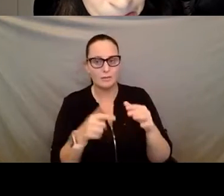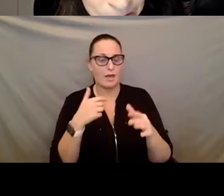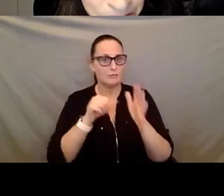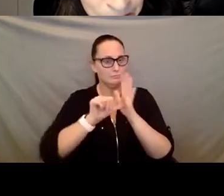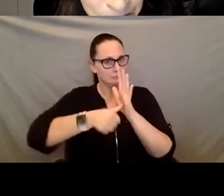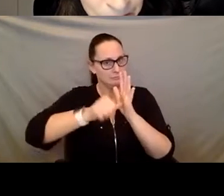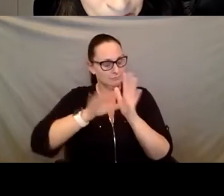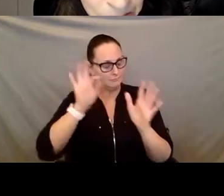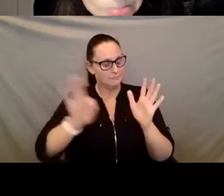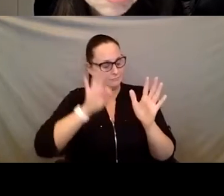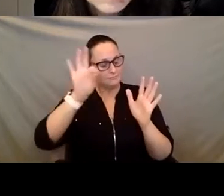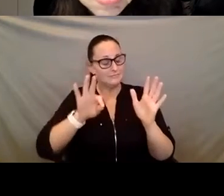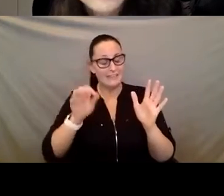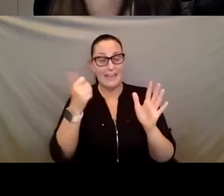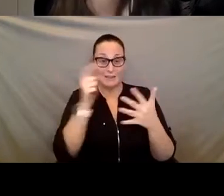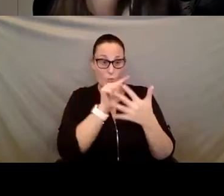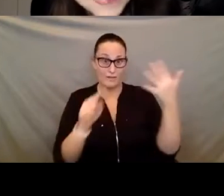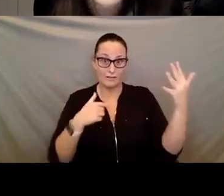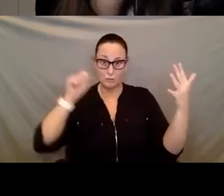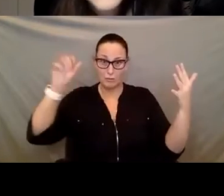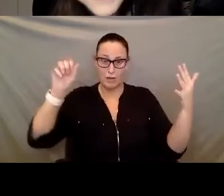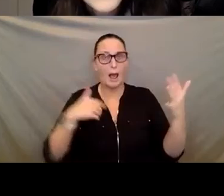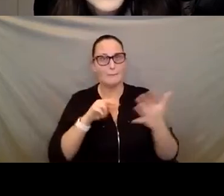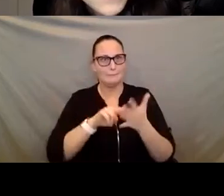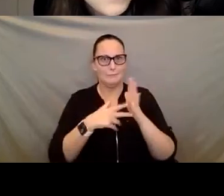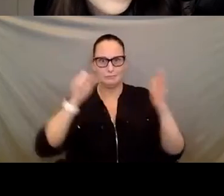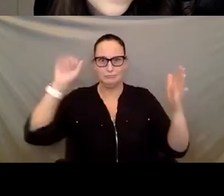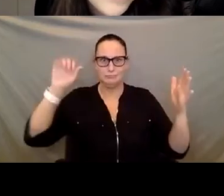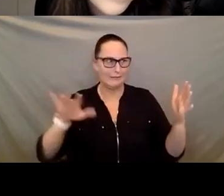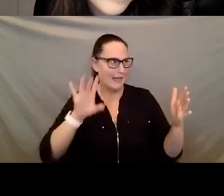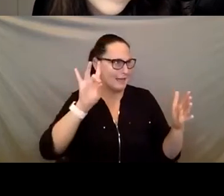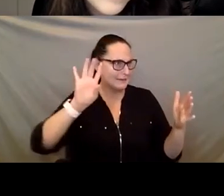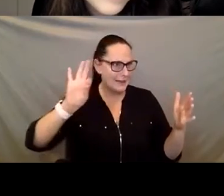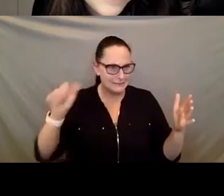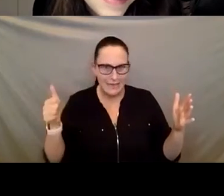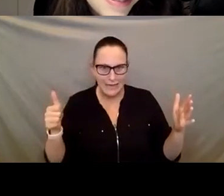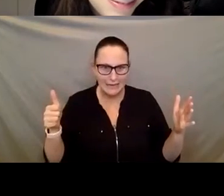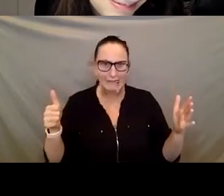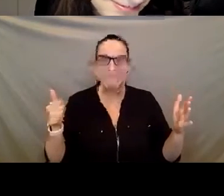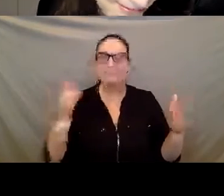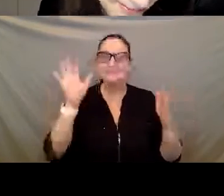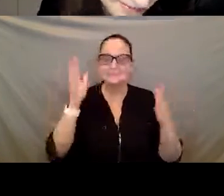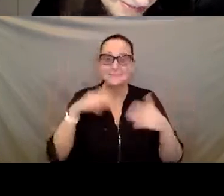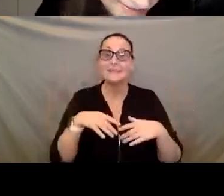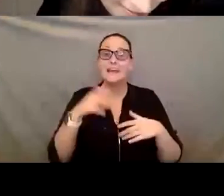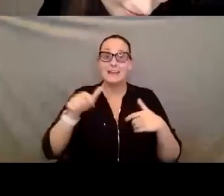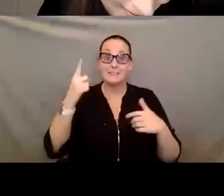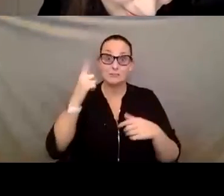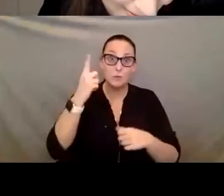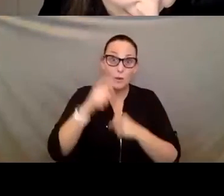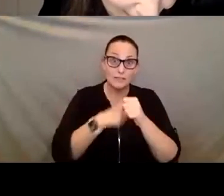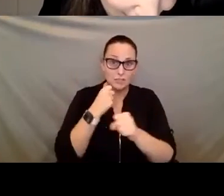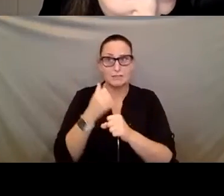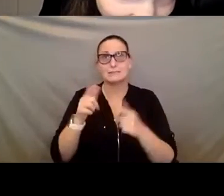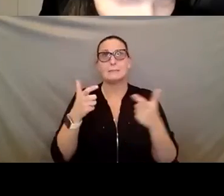reiterate enough. Any one of those that you listed off like 8, 9, 10, 11, any one of those in a single year would have been